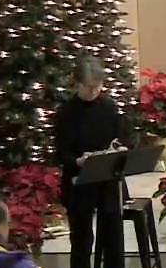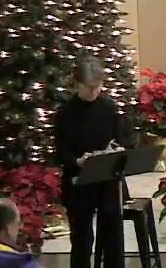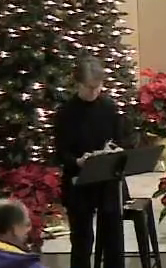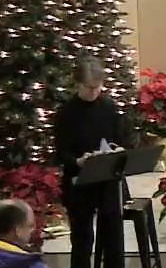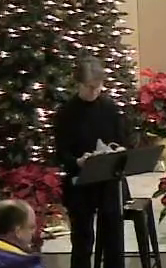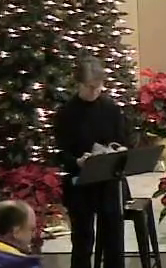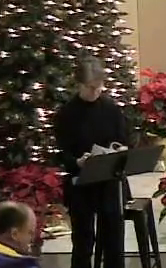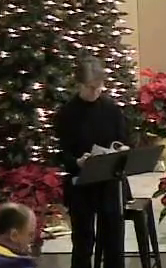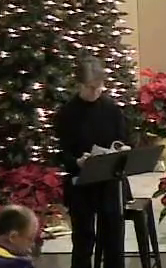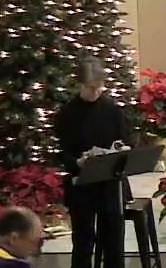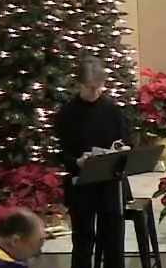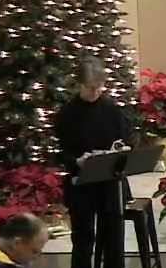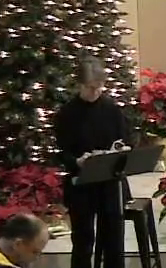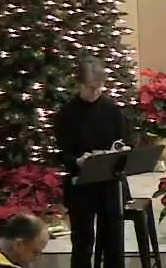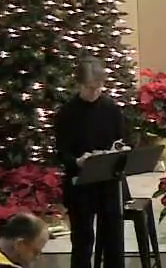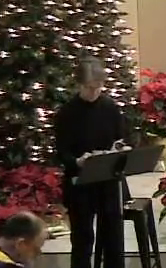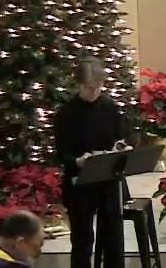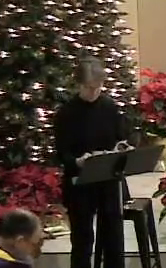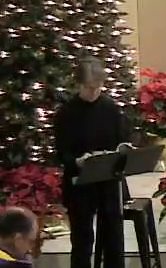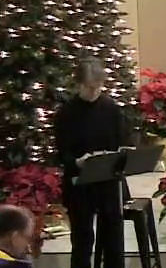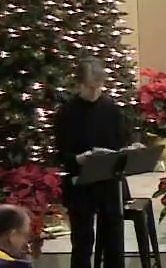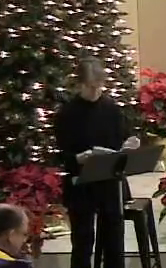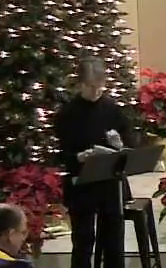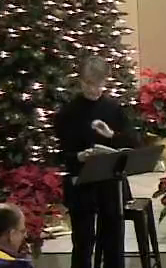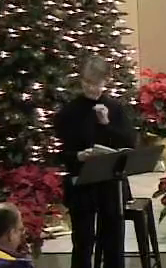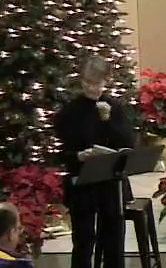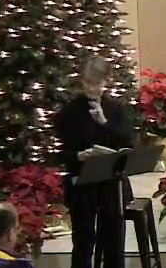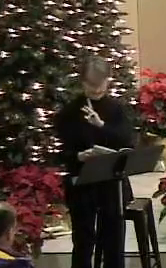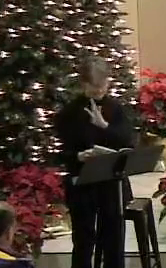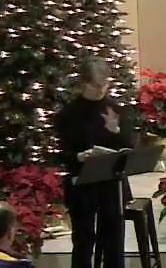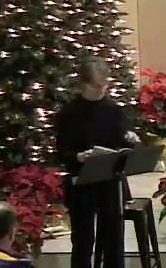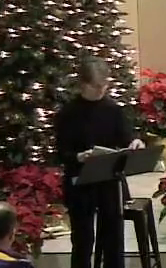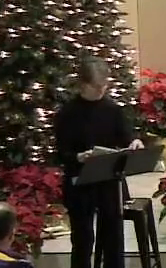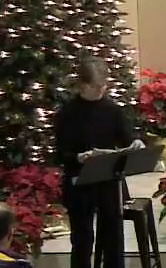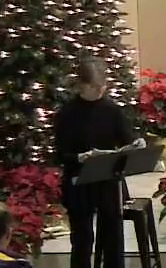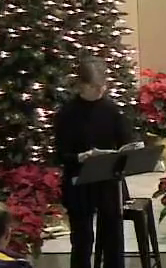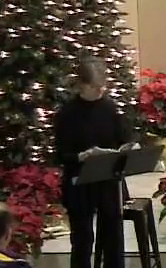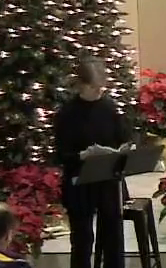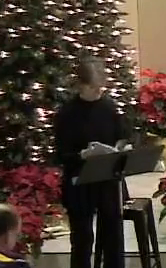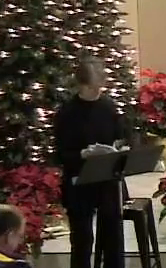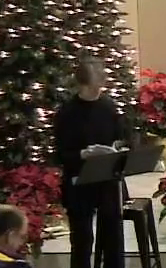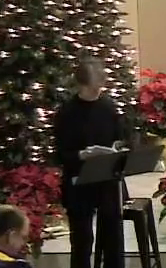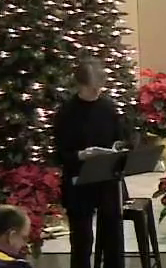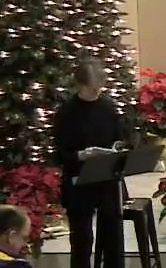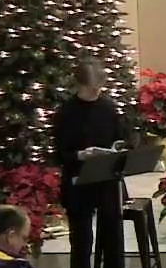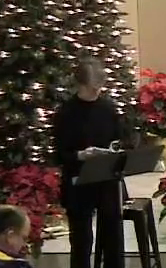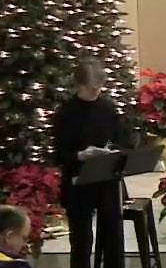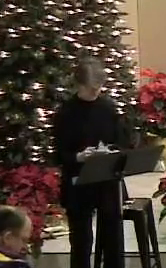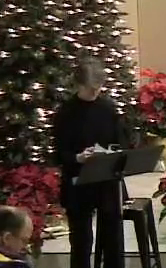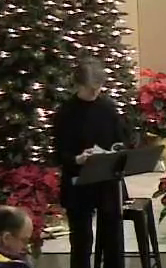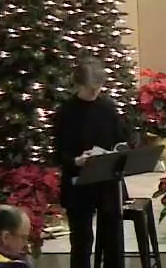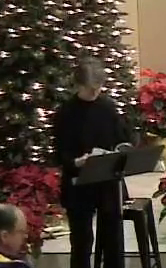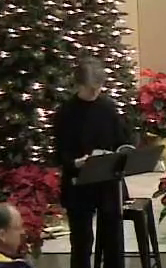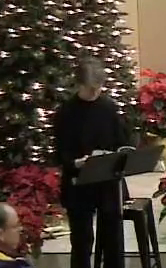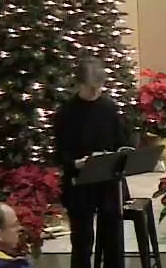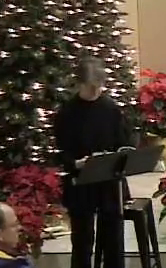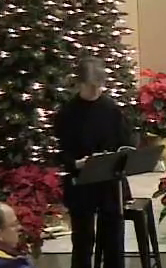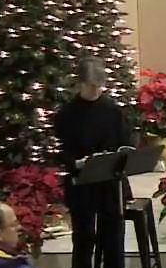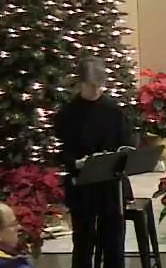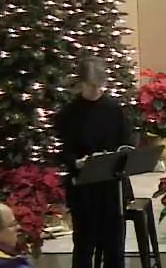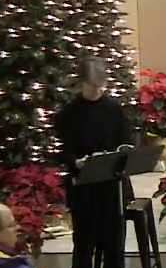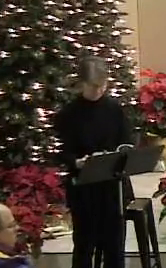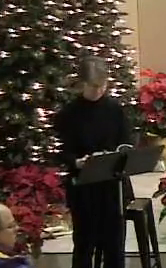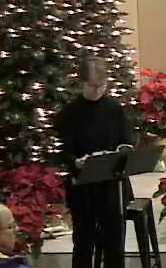Please join us in singing our opening hymn, number 64 in your missal, Angels We Have Heard on High, number 64 in your missal.